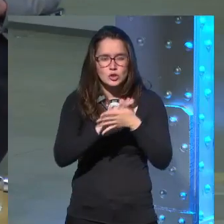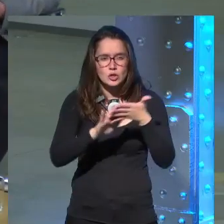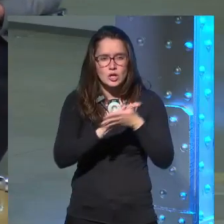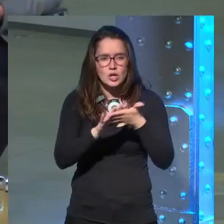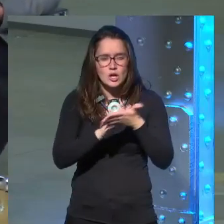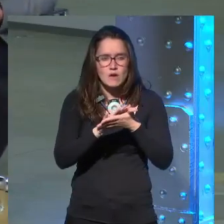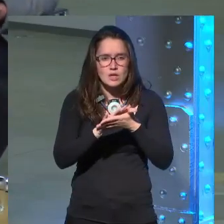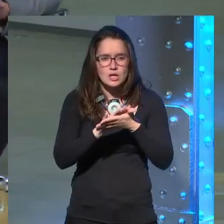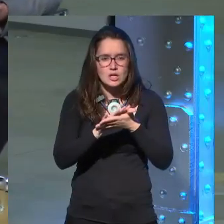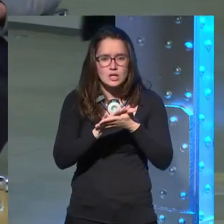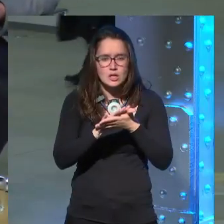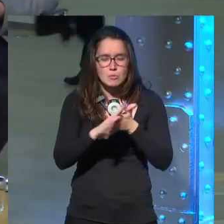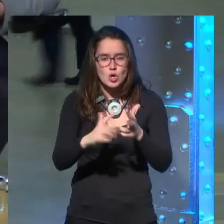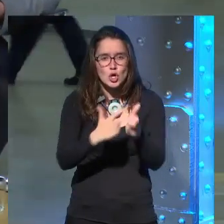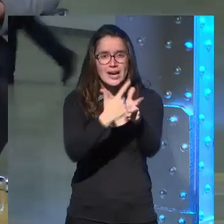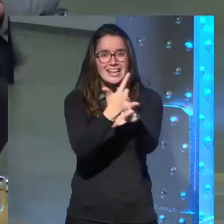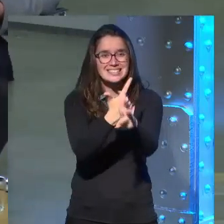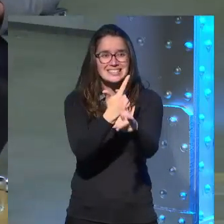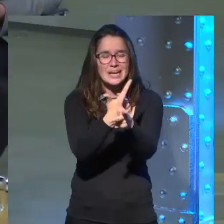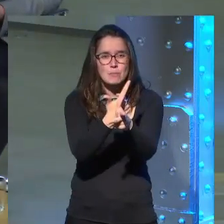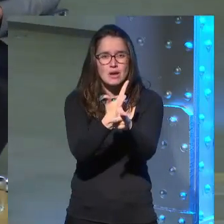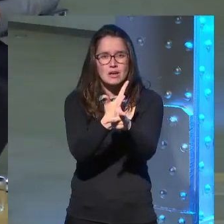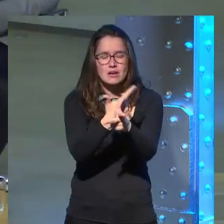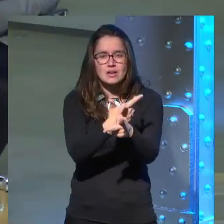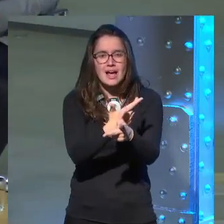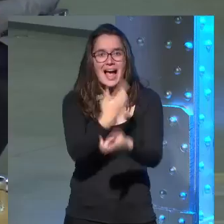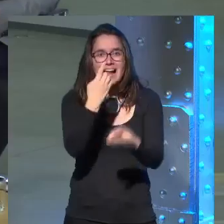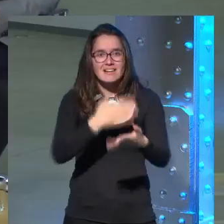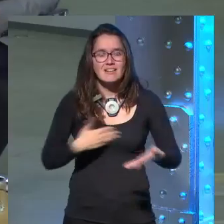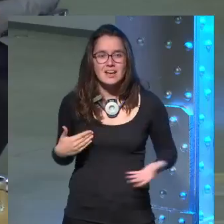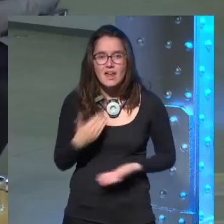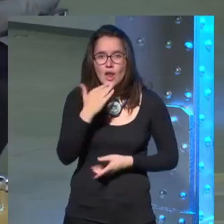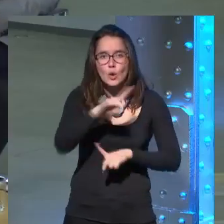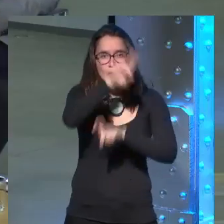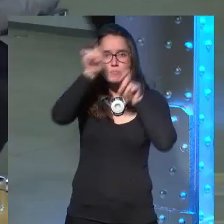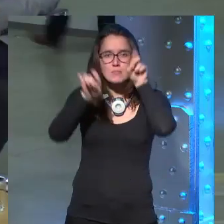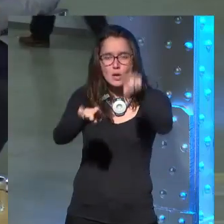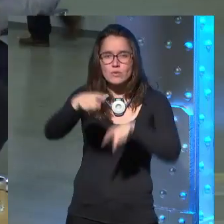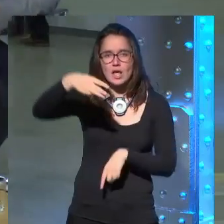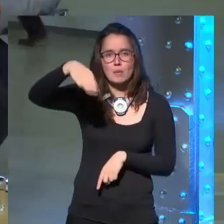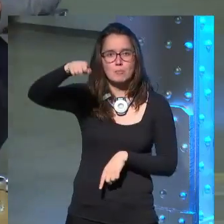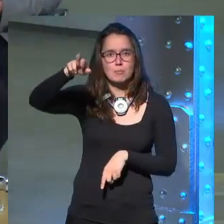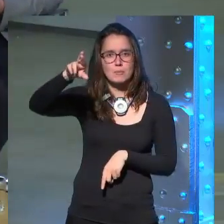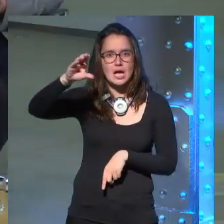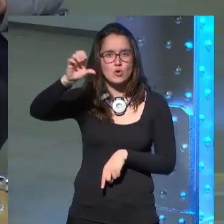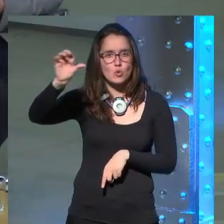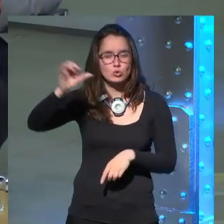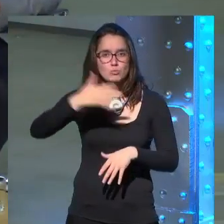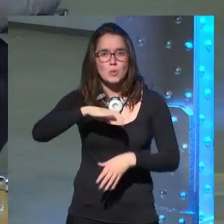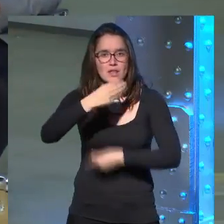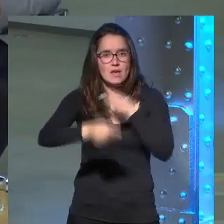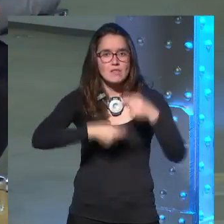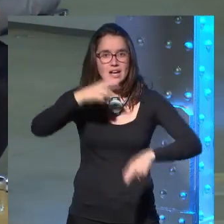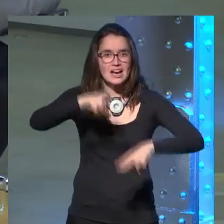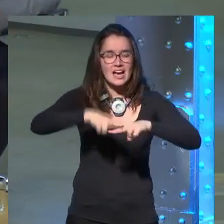si alguien que nos está viendo. If anyone who is watching us through the streaming wants to send a question